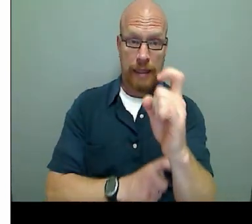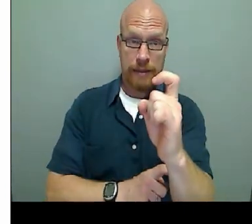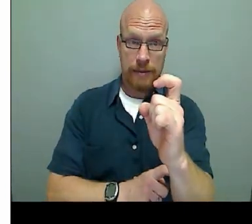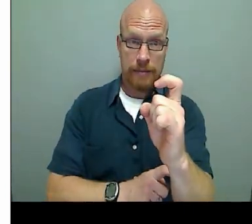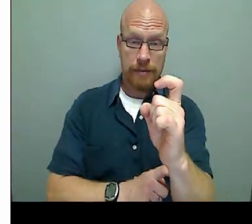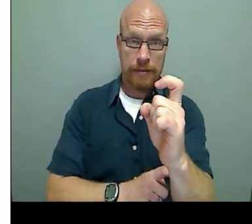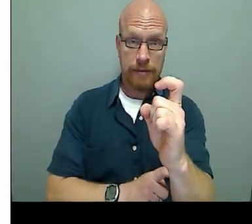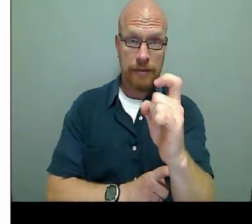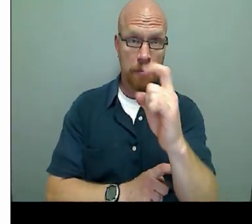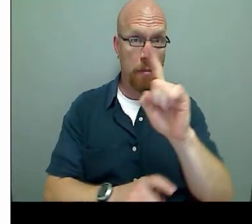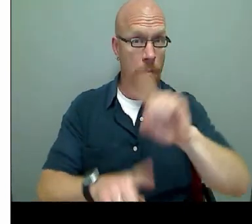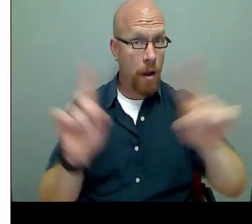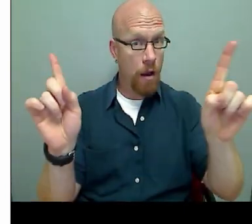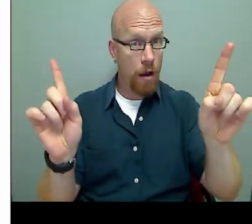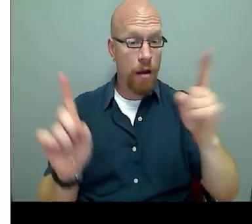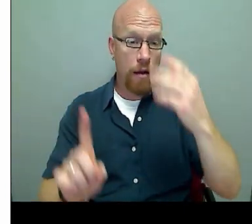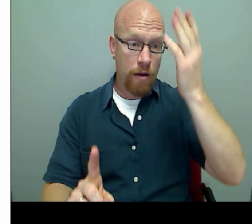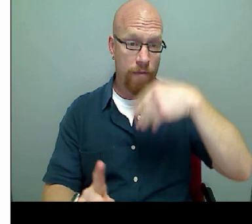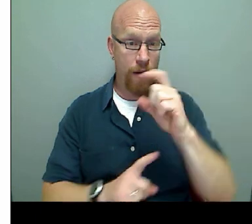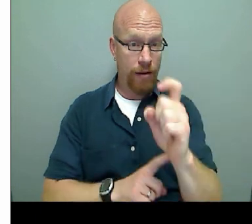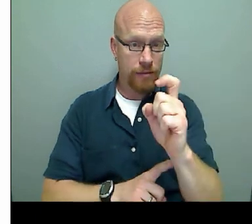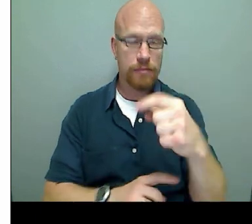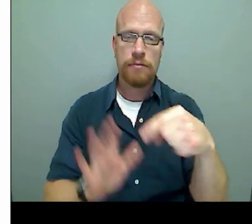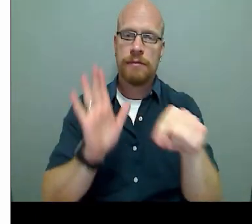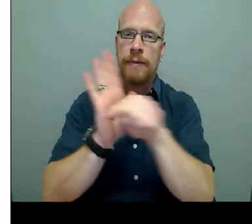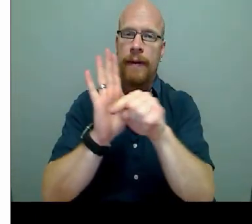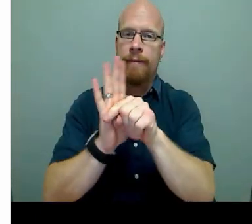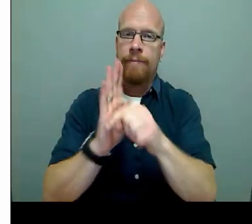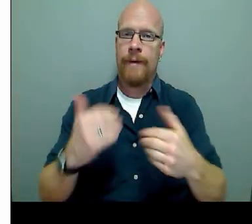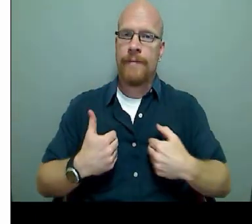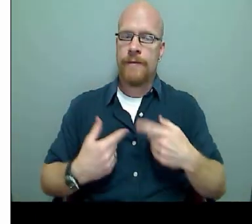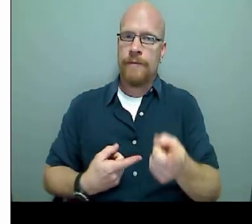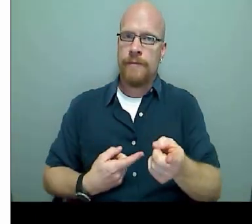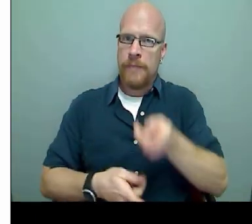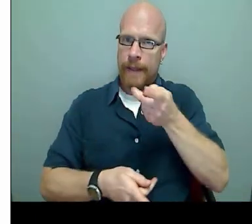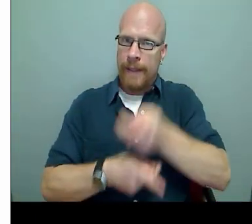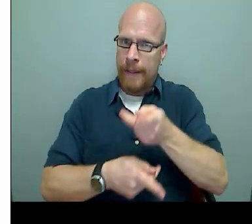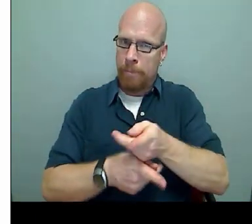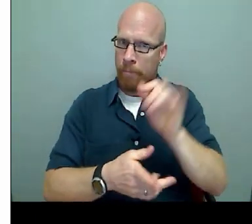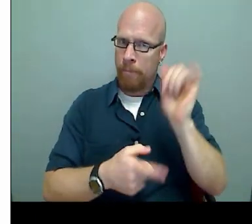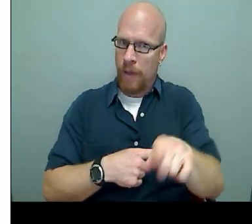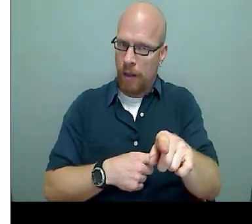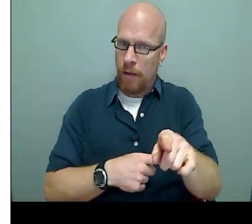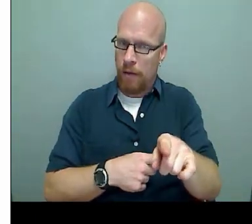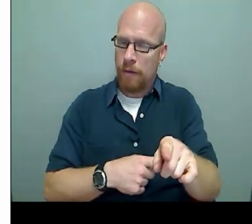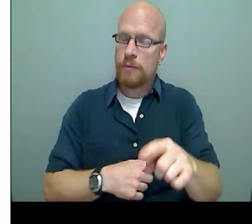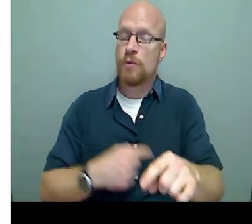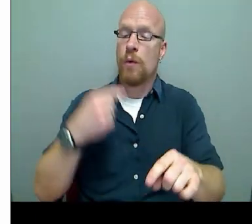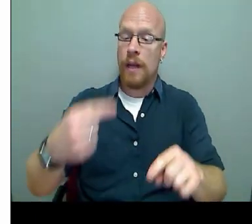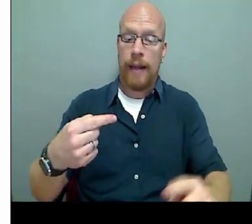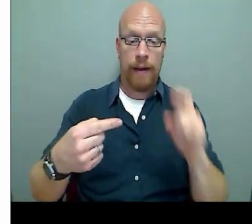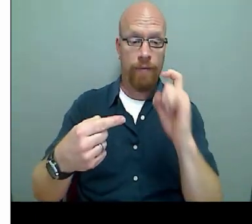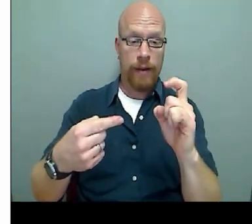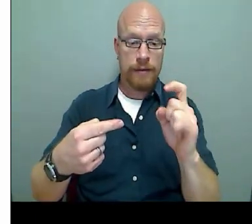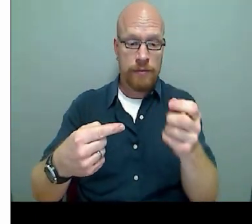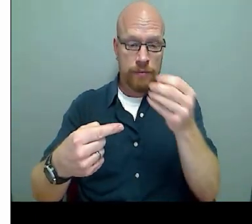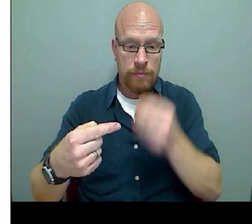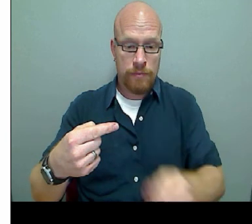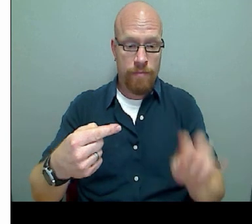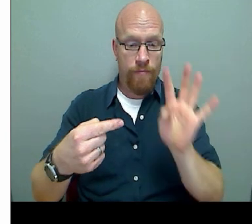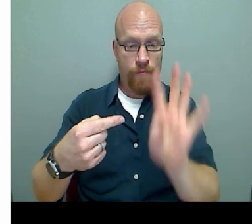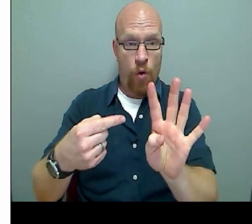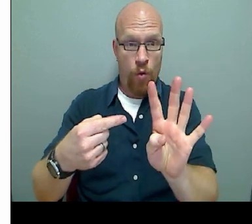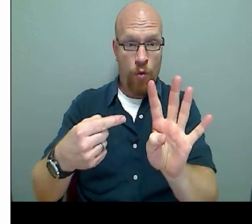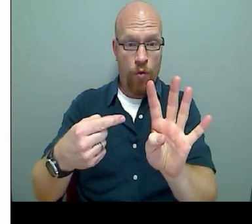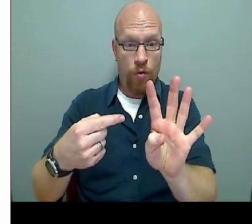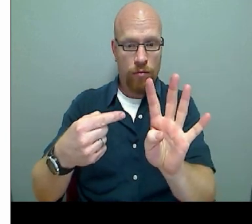I replaced 4 where x was, but understand there's a negative there. I have to keep the negative. It doesn't become positive